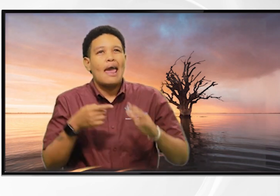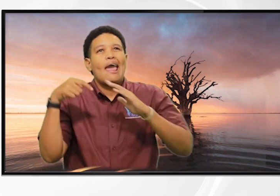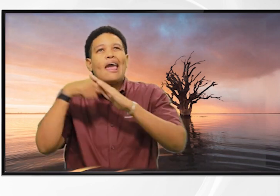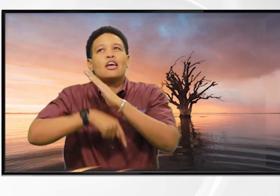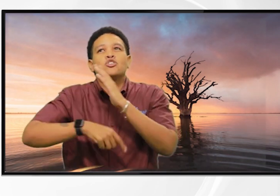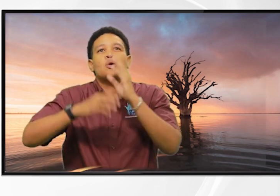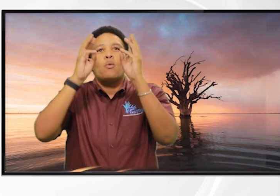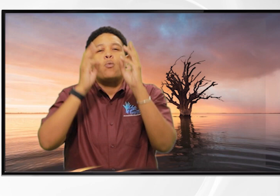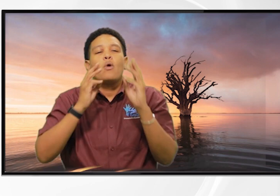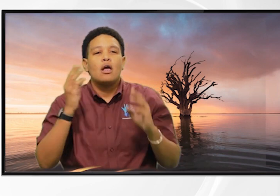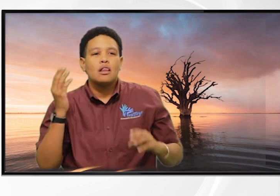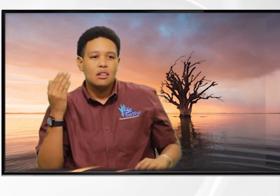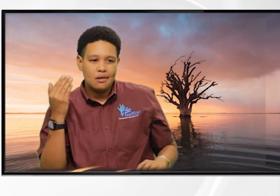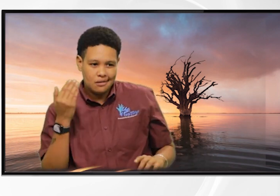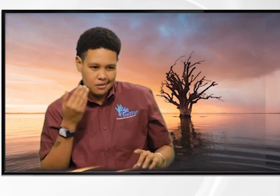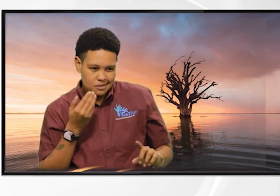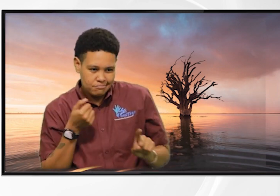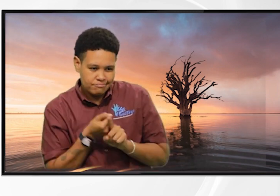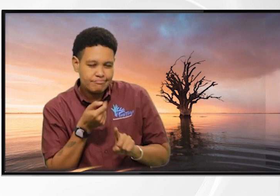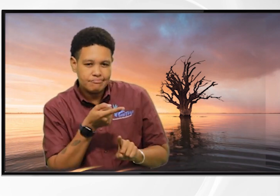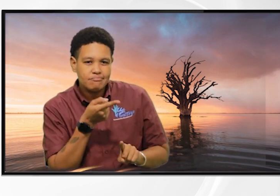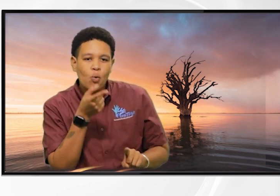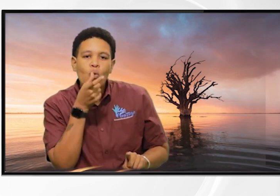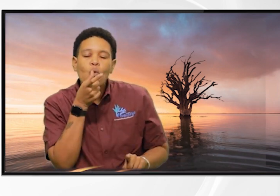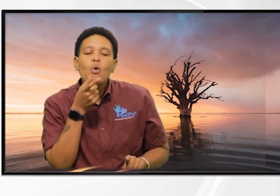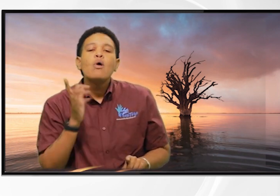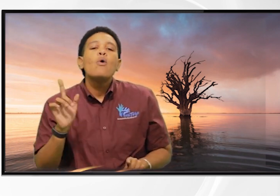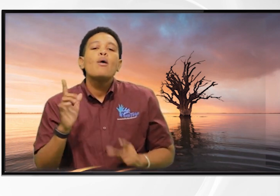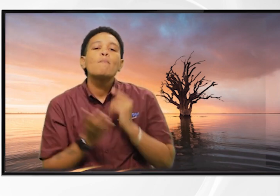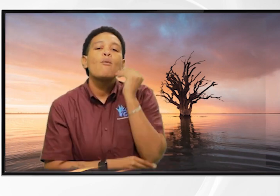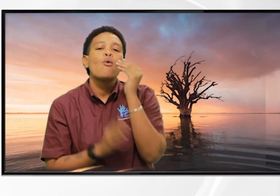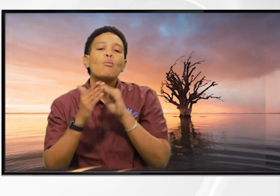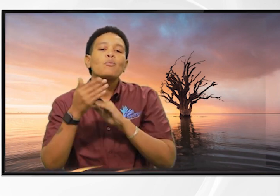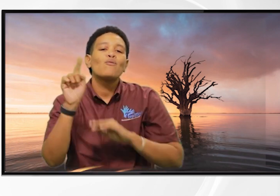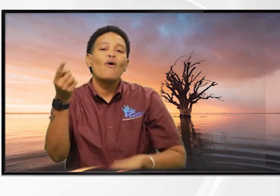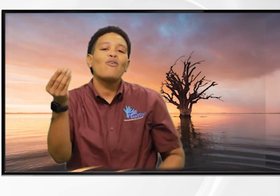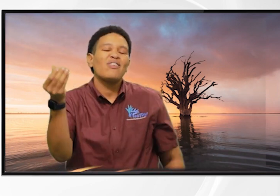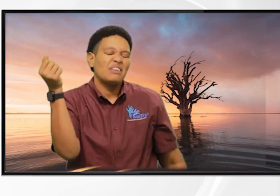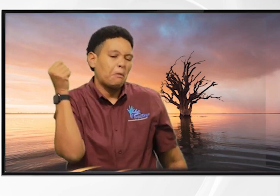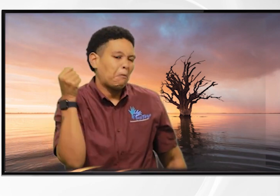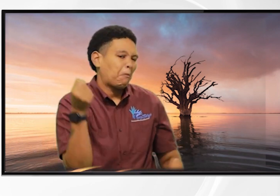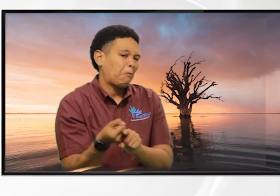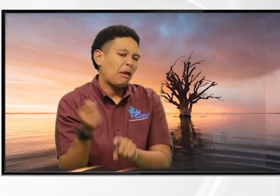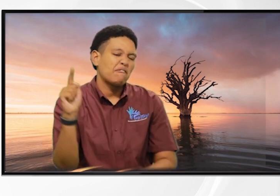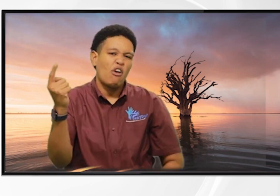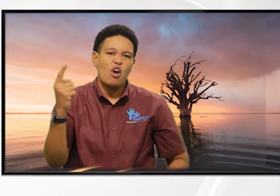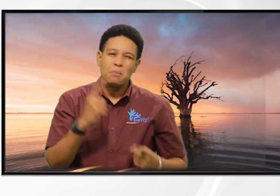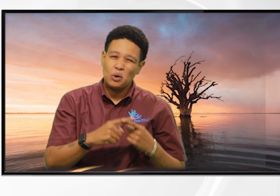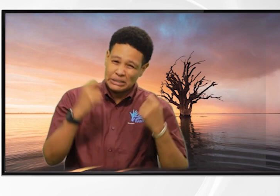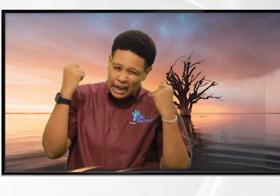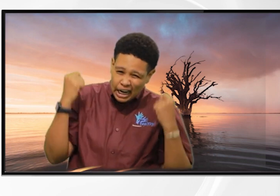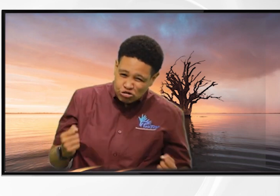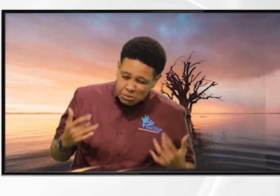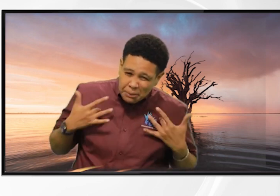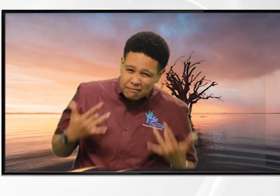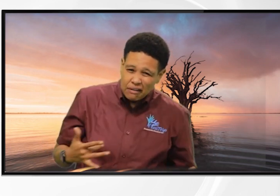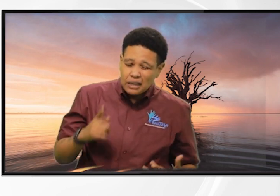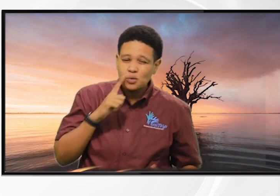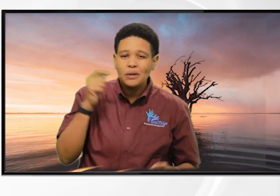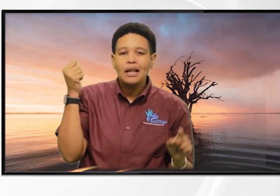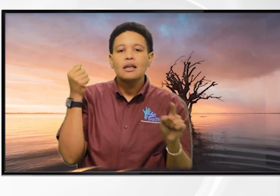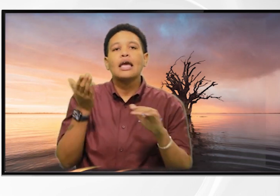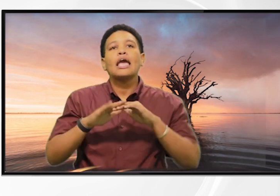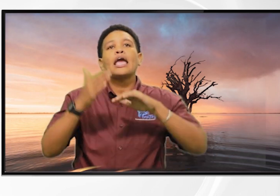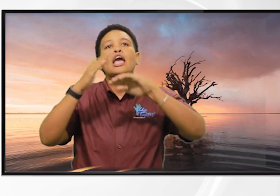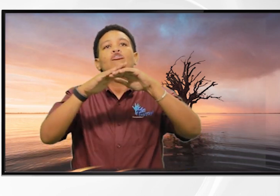are likely to affect poorer communities the most, and extreme events are likely to increase incidents